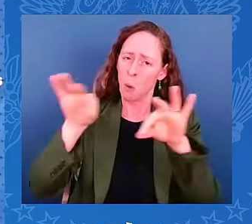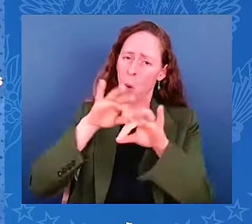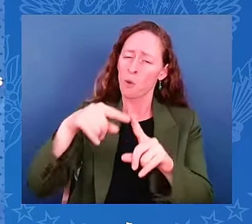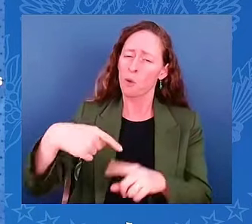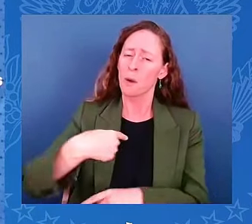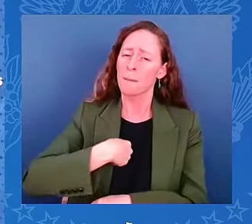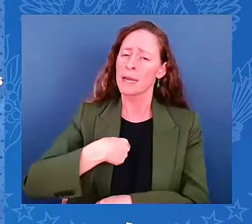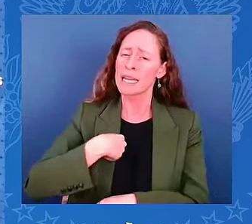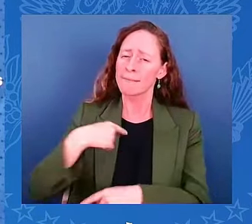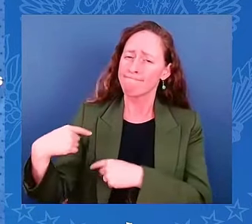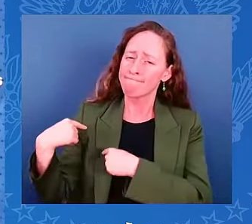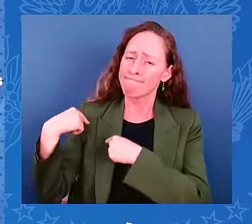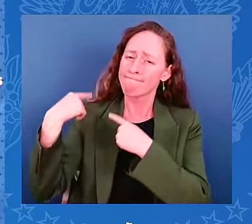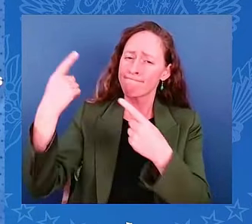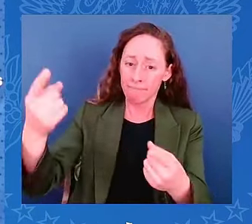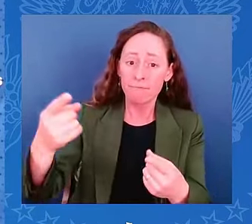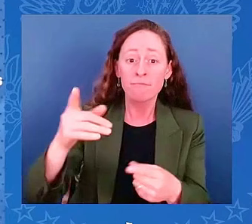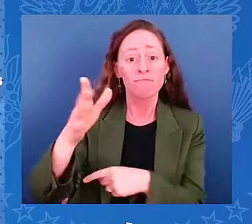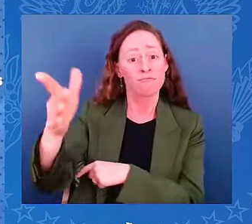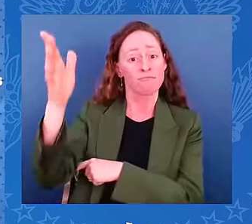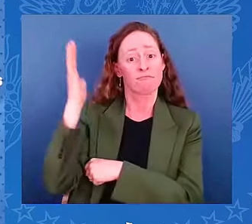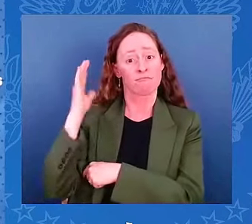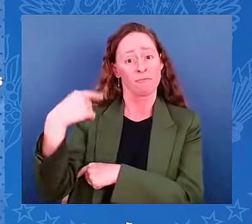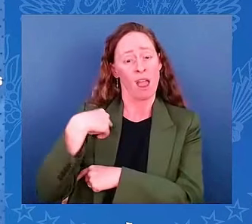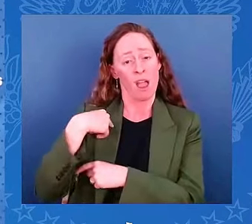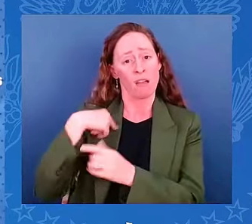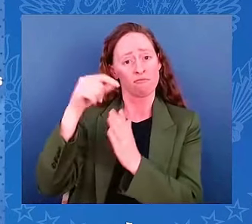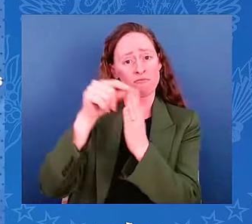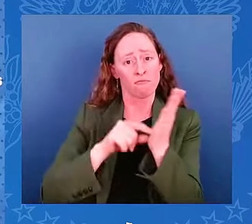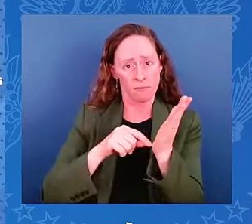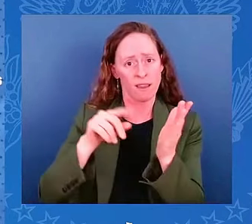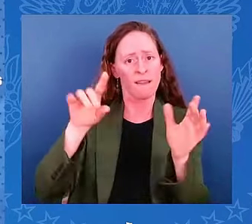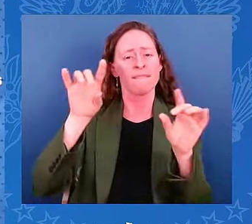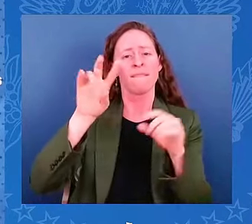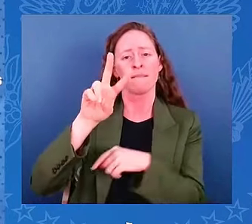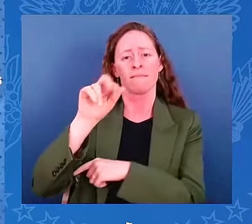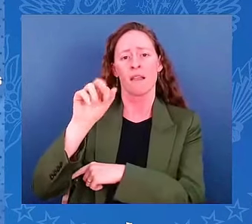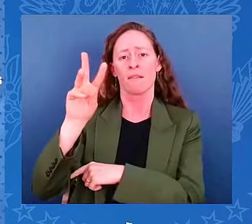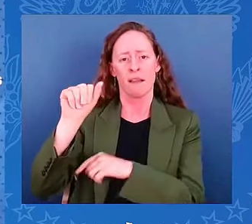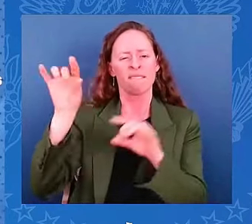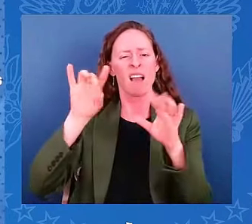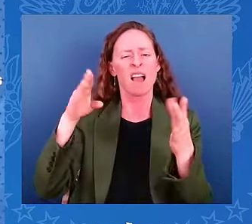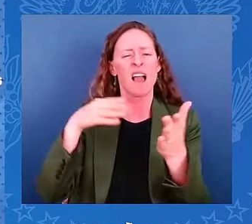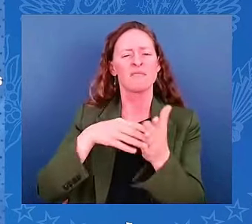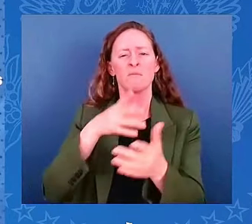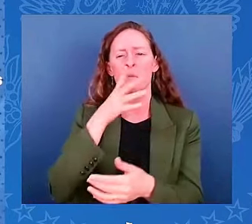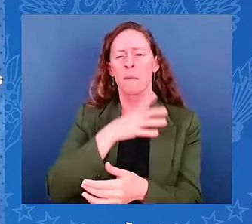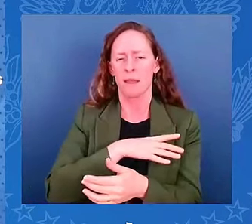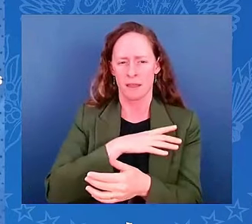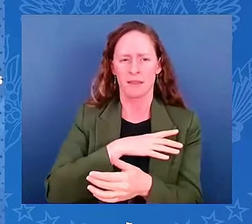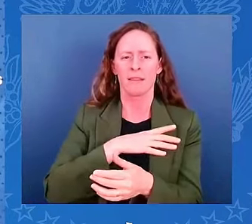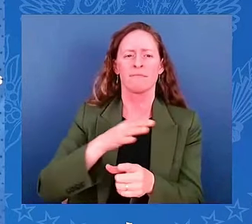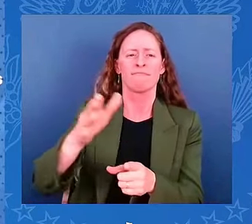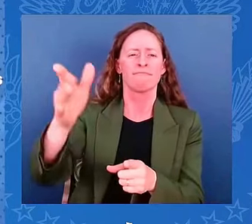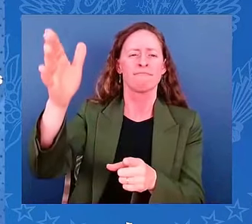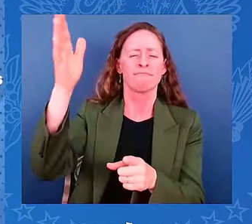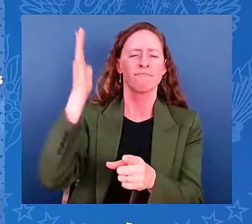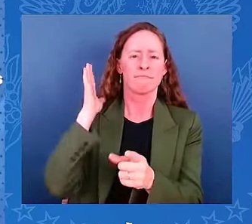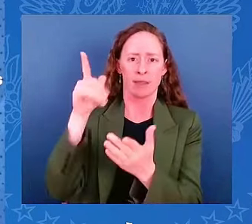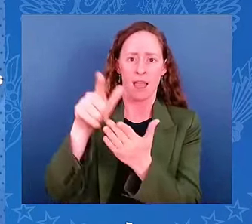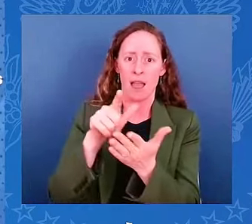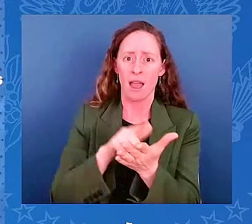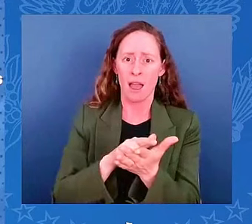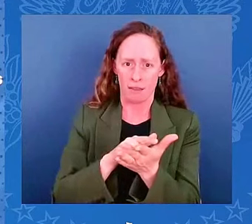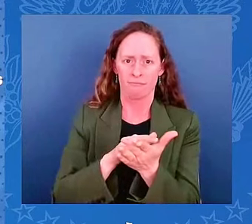one thought made any sense at the time. It had a lot of trouble getting people to think we could make a difference. But